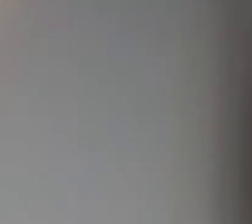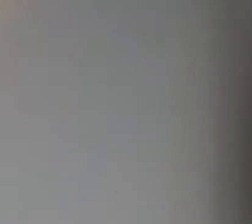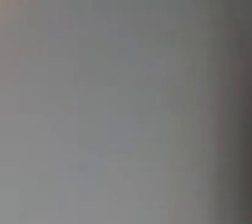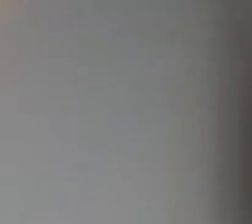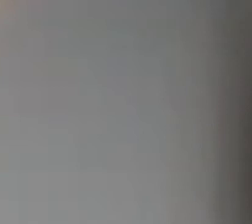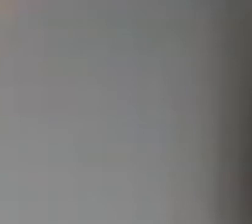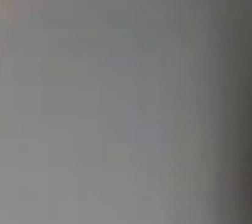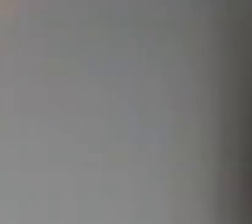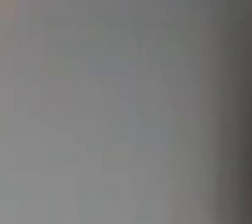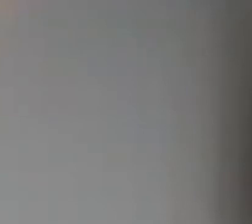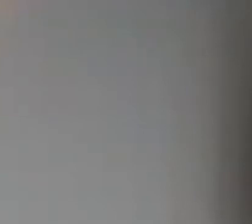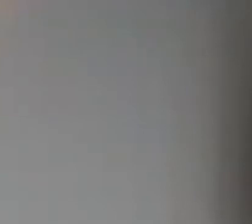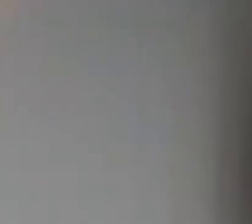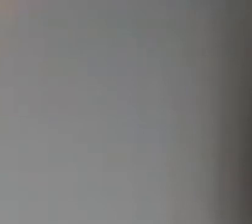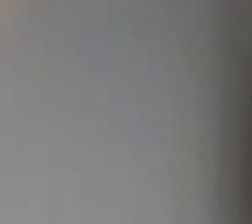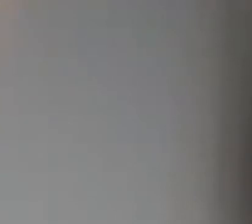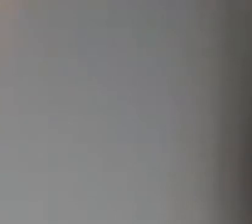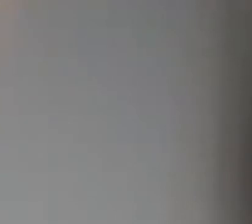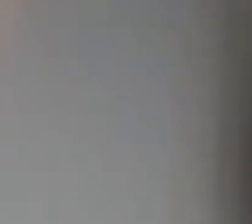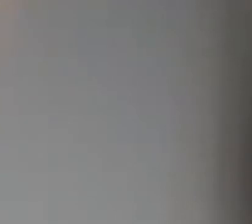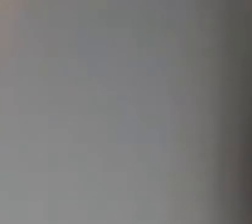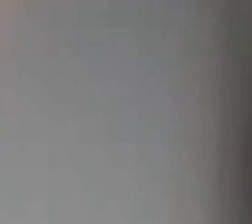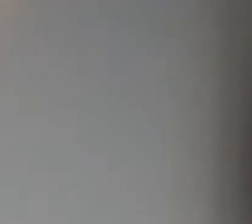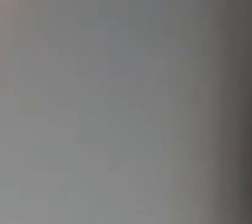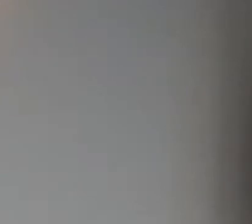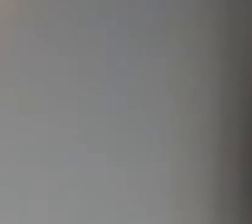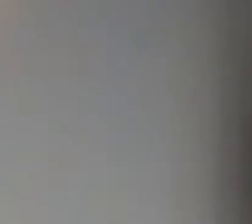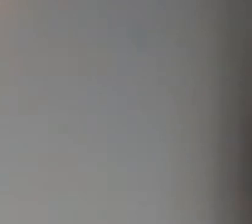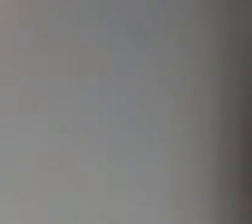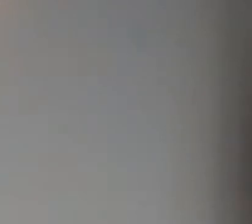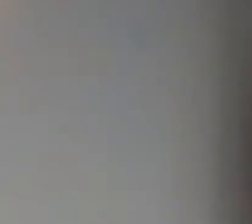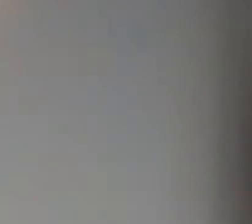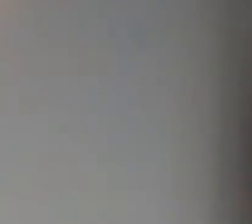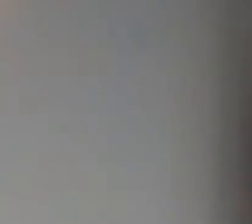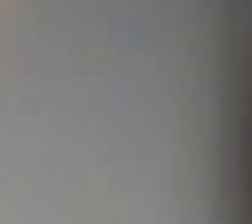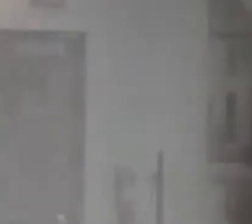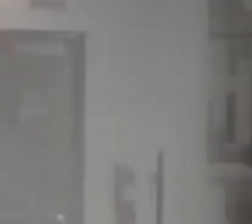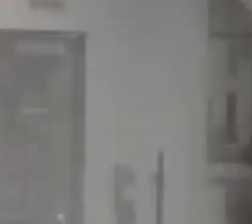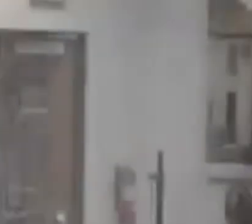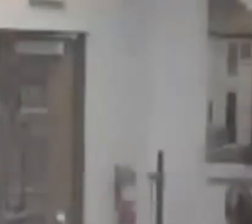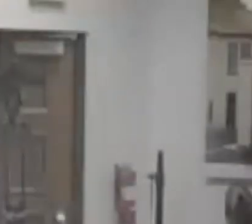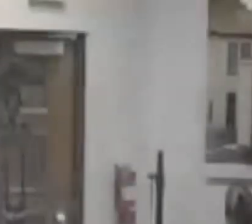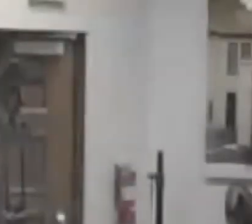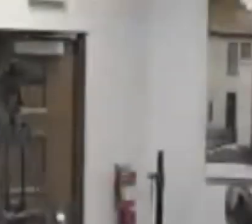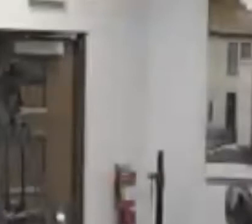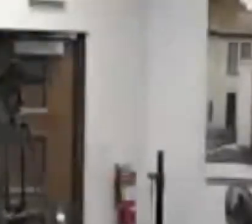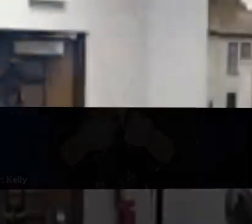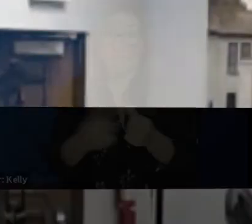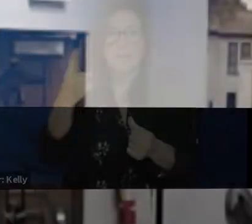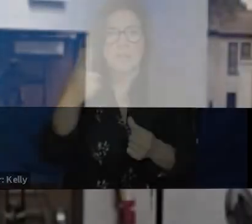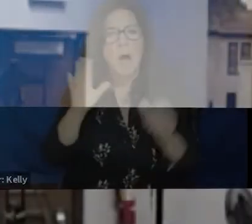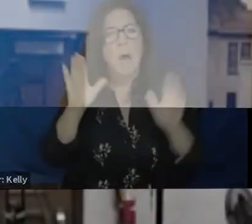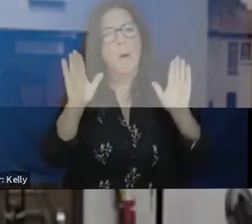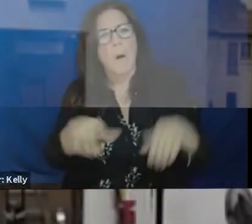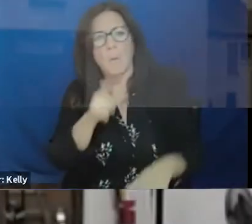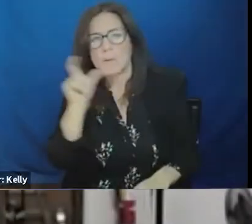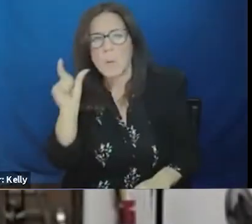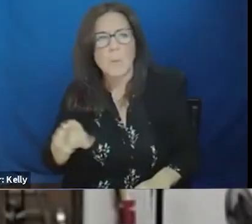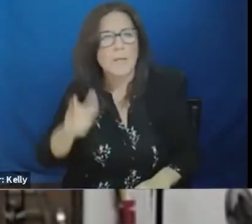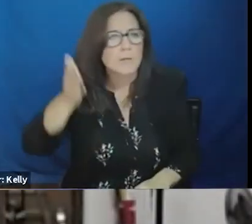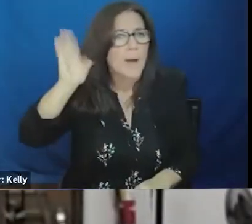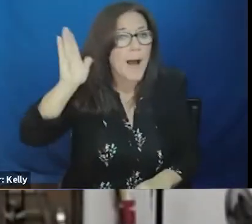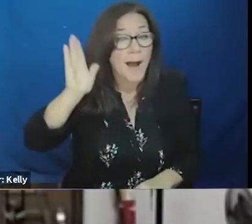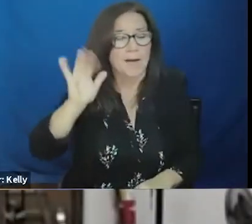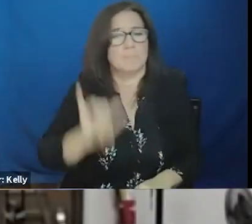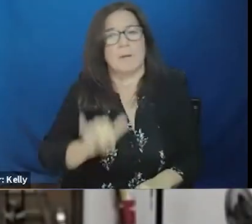Ford. We definitely wanted to have an opportunity. At first thought we didn't have much to offer to the board for this report, but in retrospect, I want to